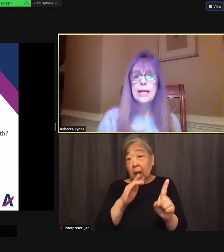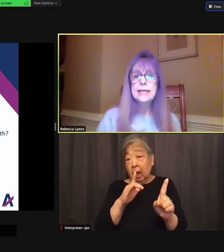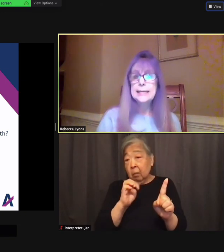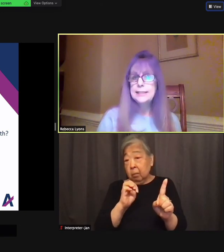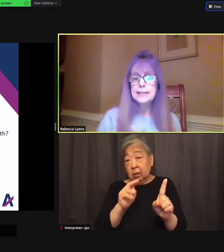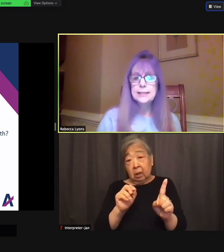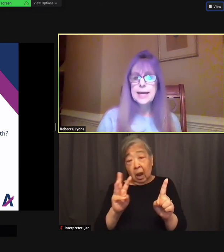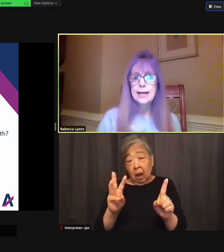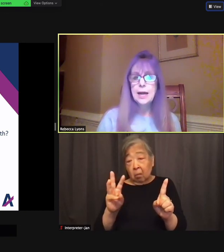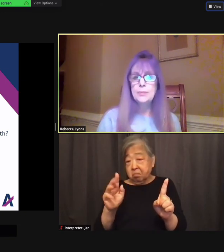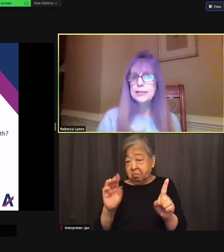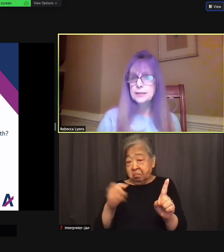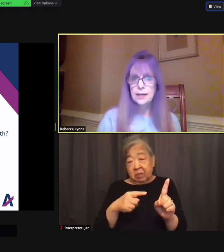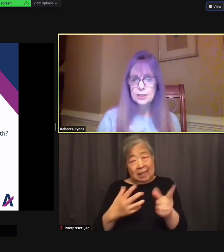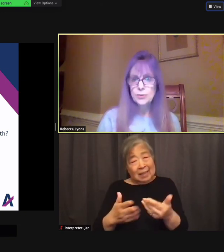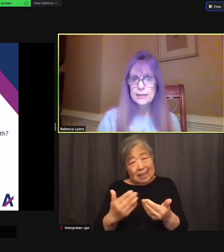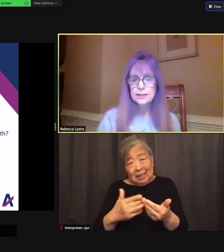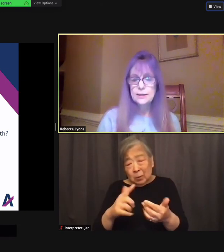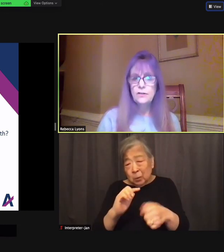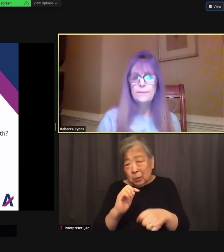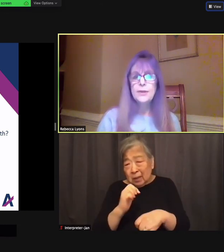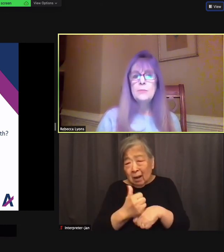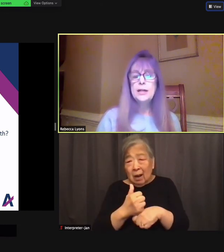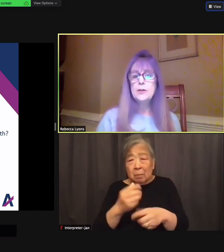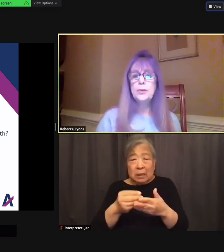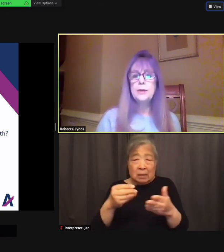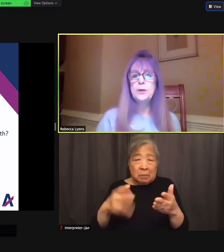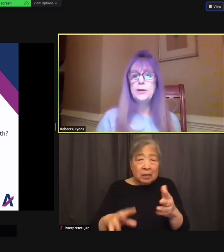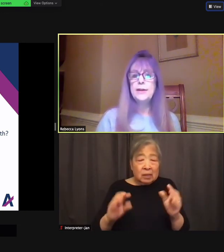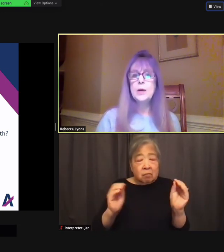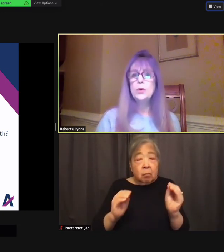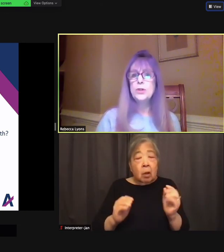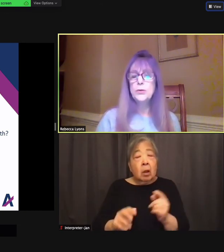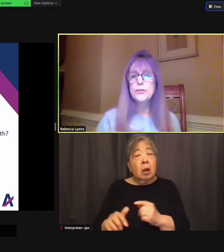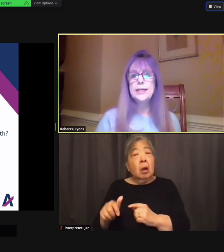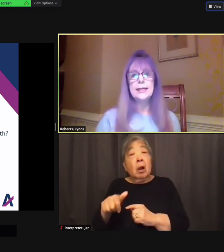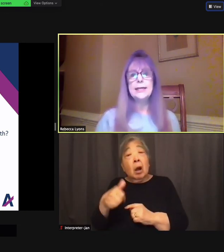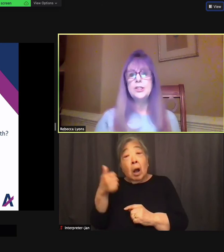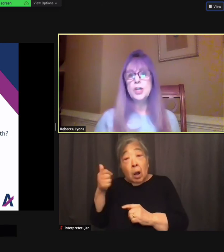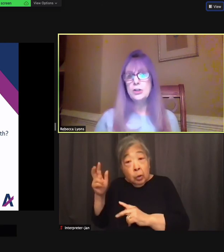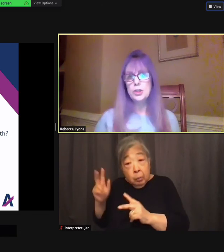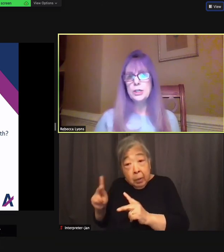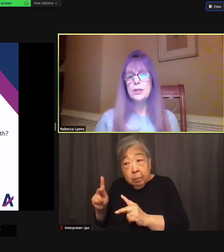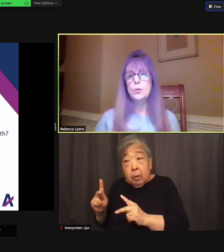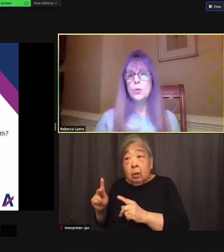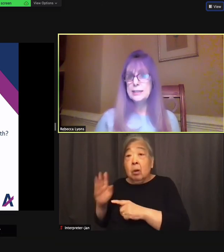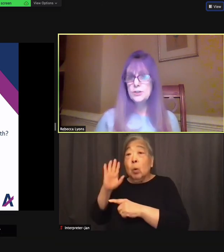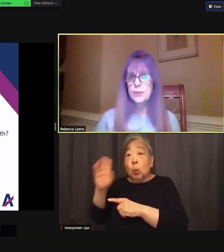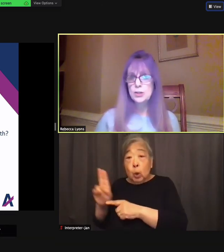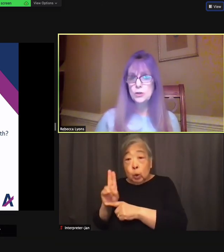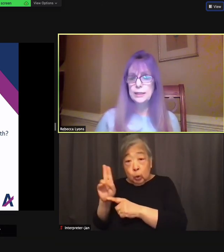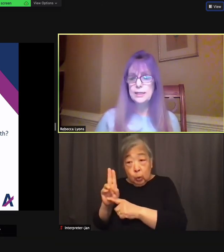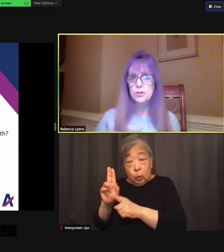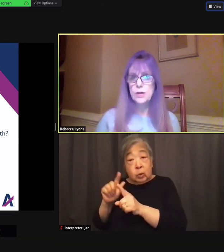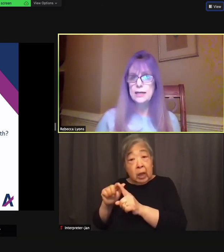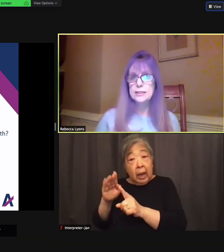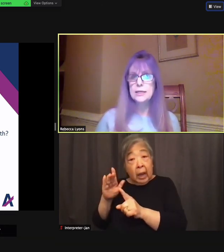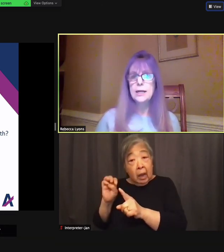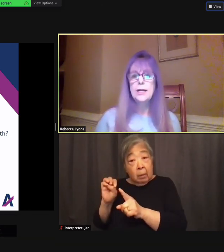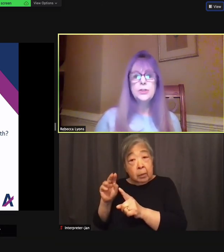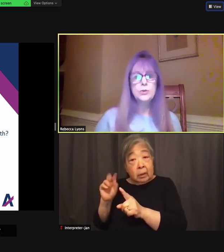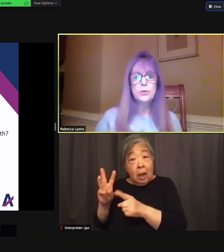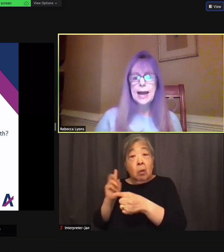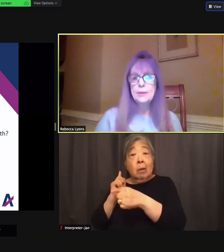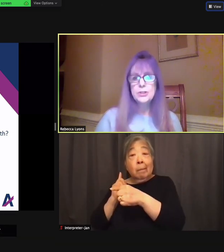very easy to set up, it's not expensive, but other people that will use it in conjunction with a special needs